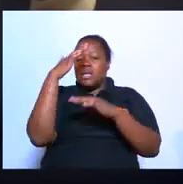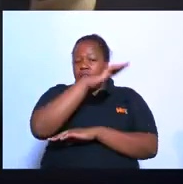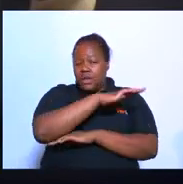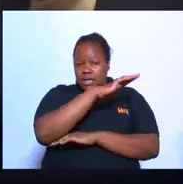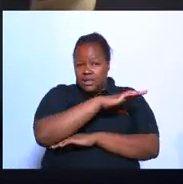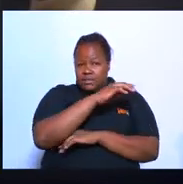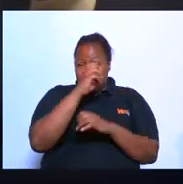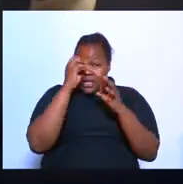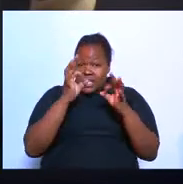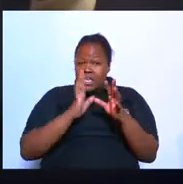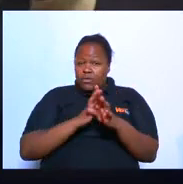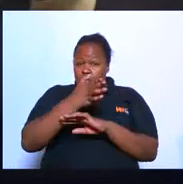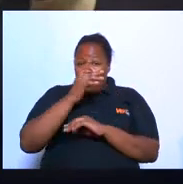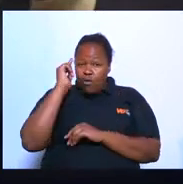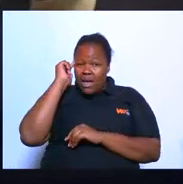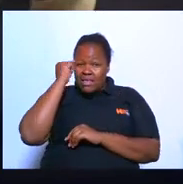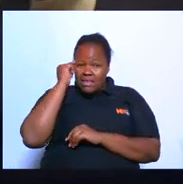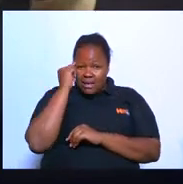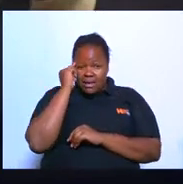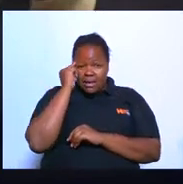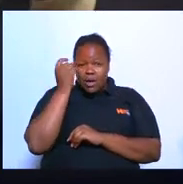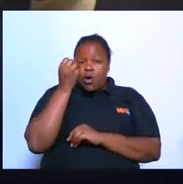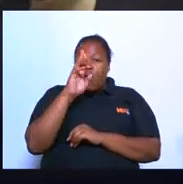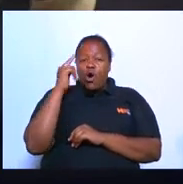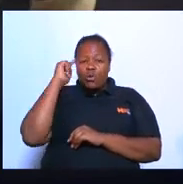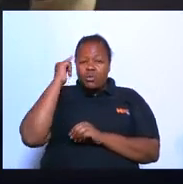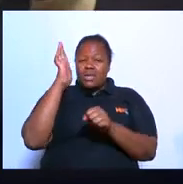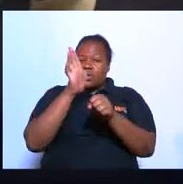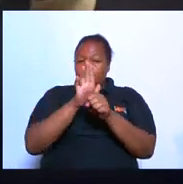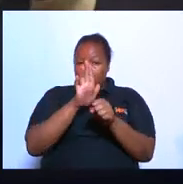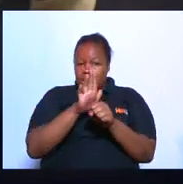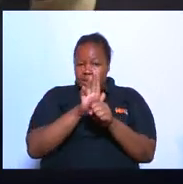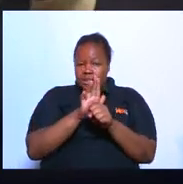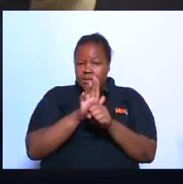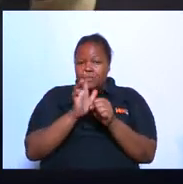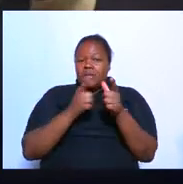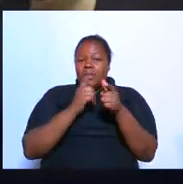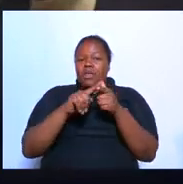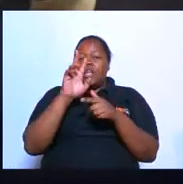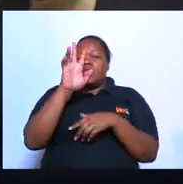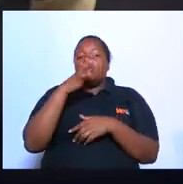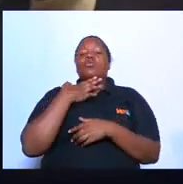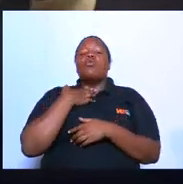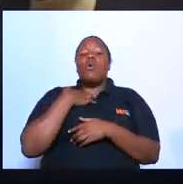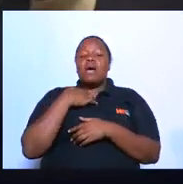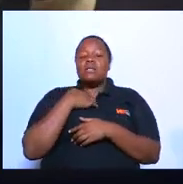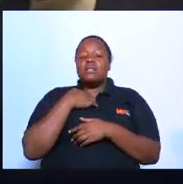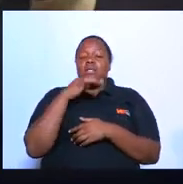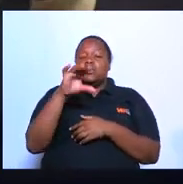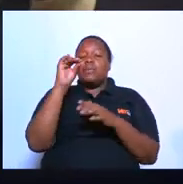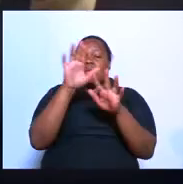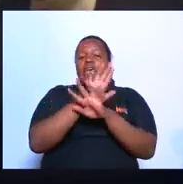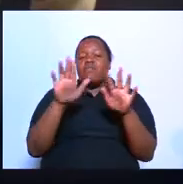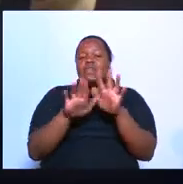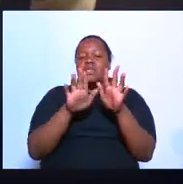if you overthink you want to take everything personally